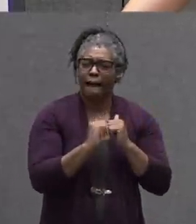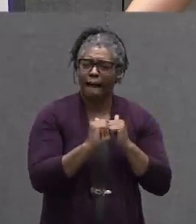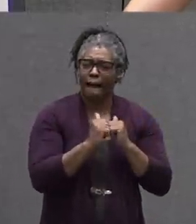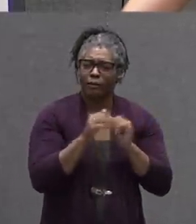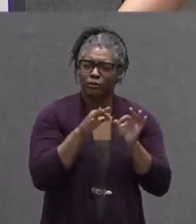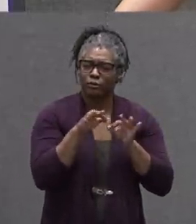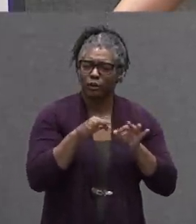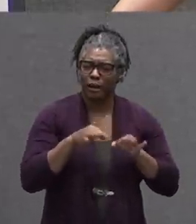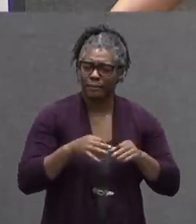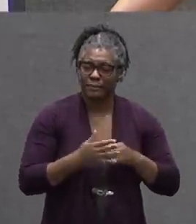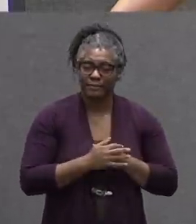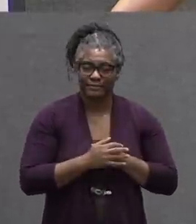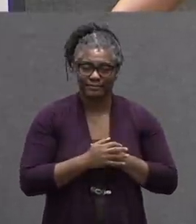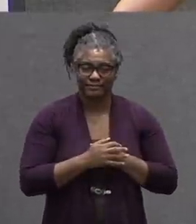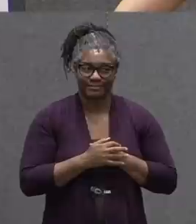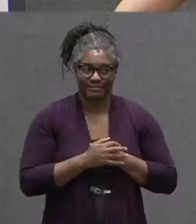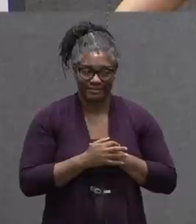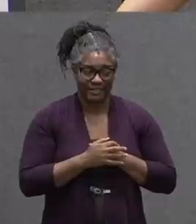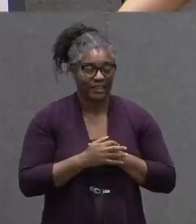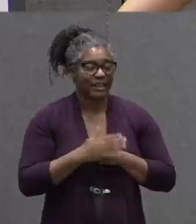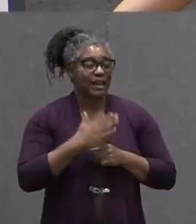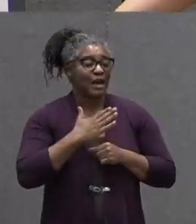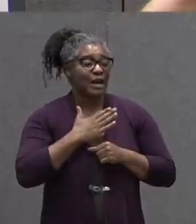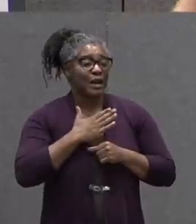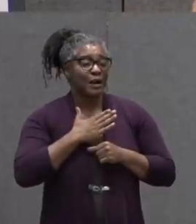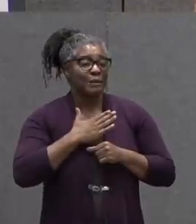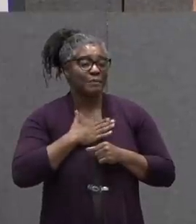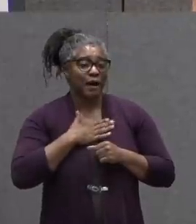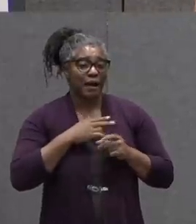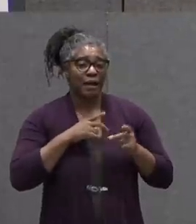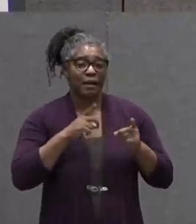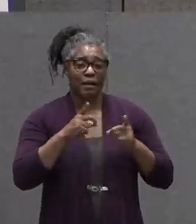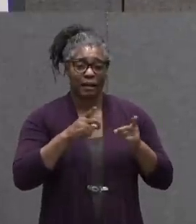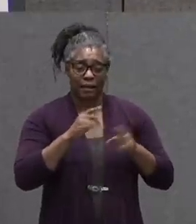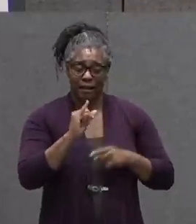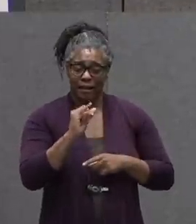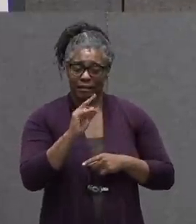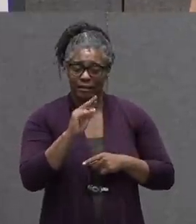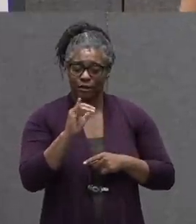I'm going to use my direction cards to help me.